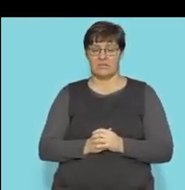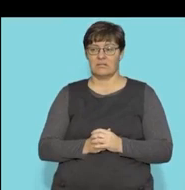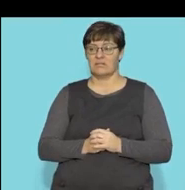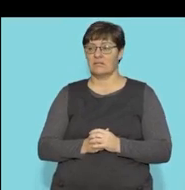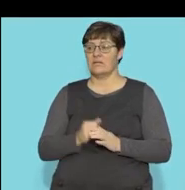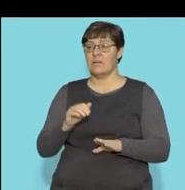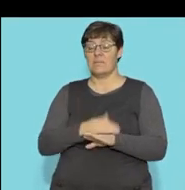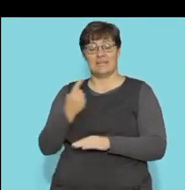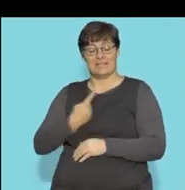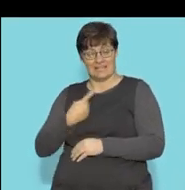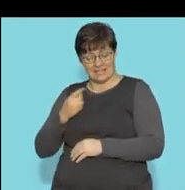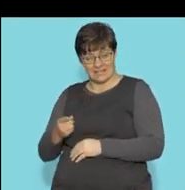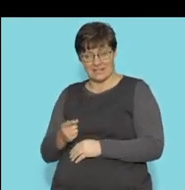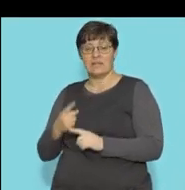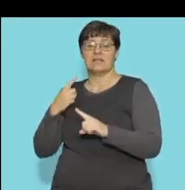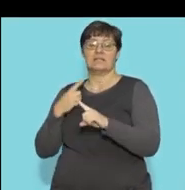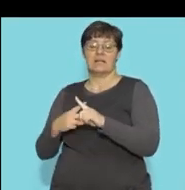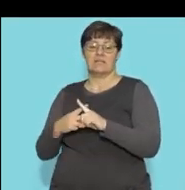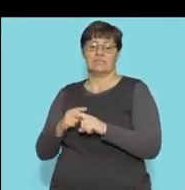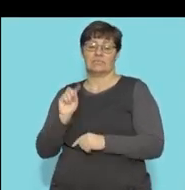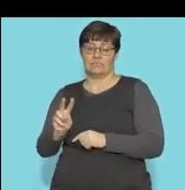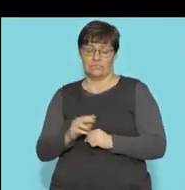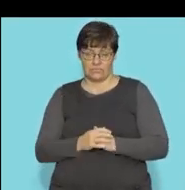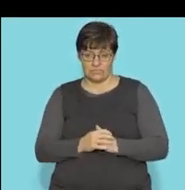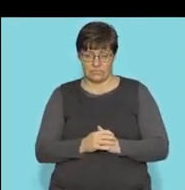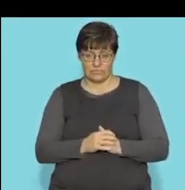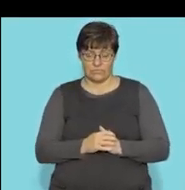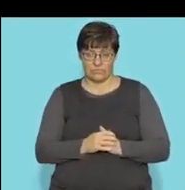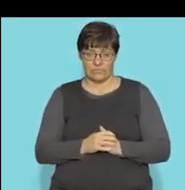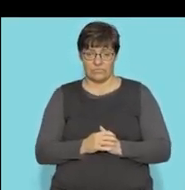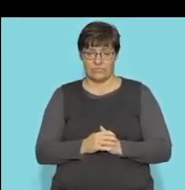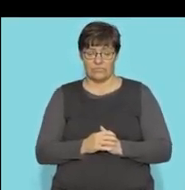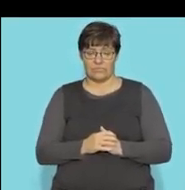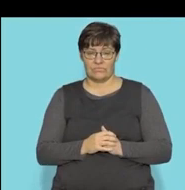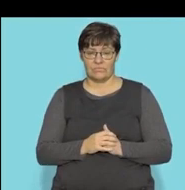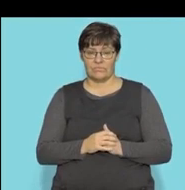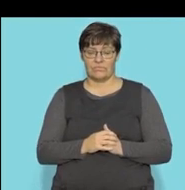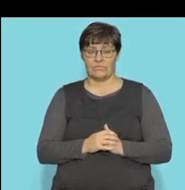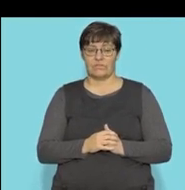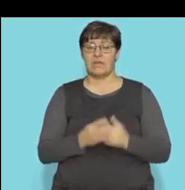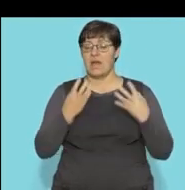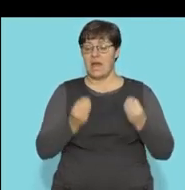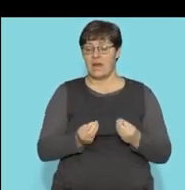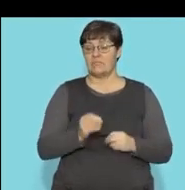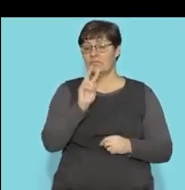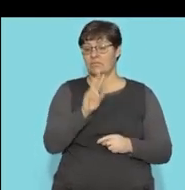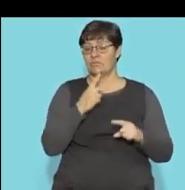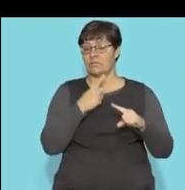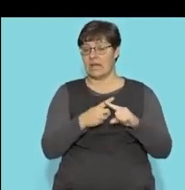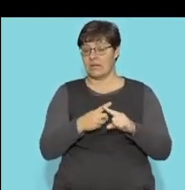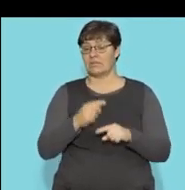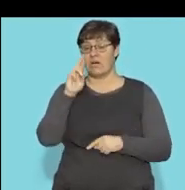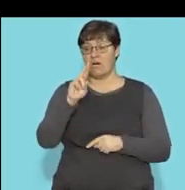And the base itself is what has been multiplied by 2. So we're going to have 2